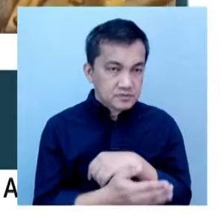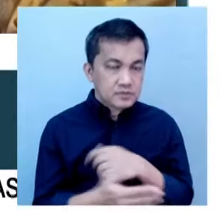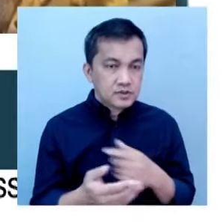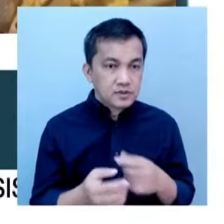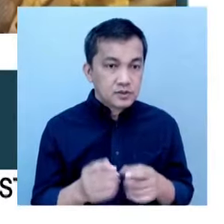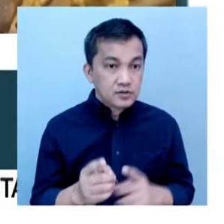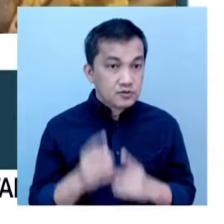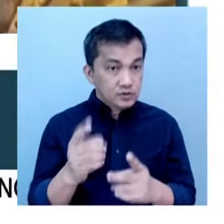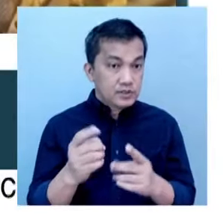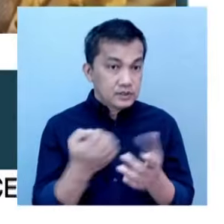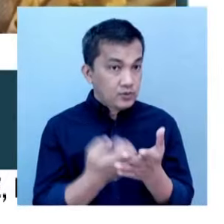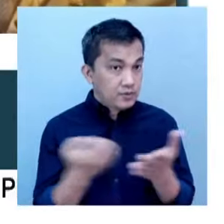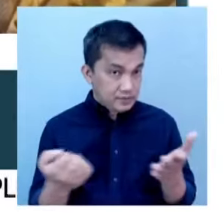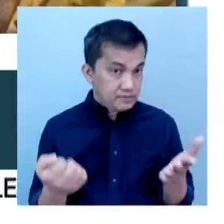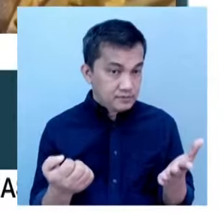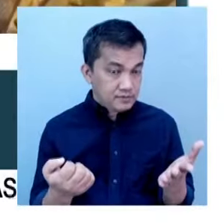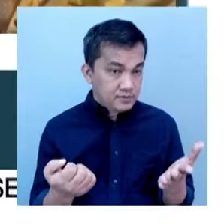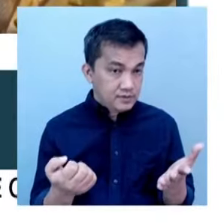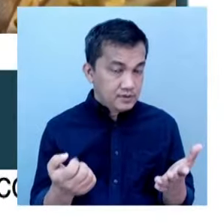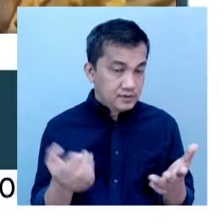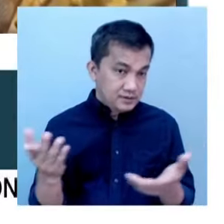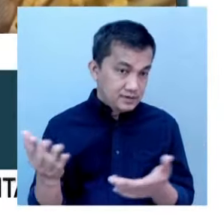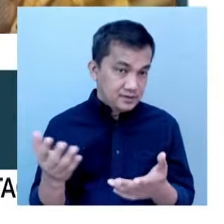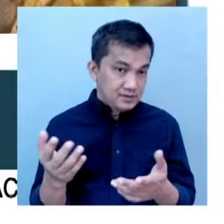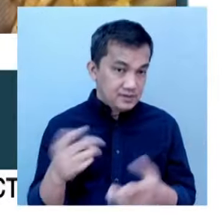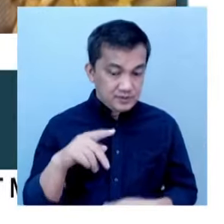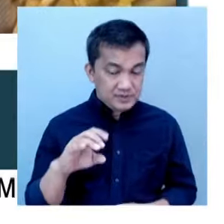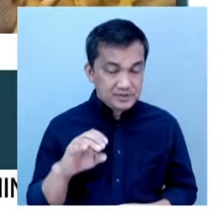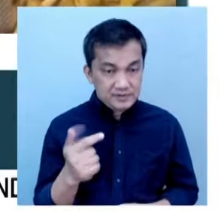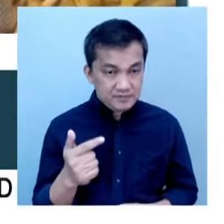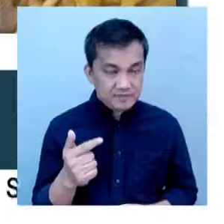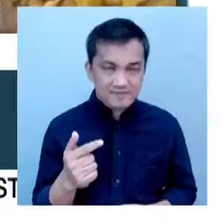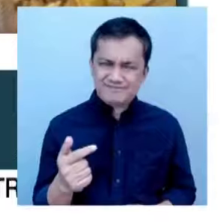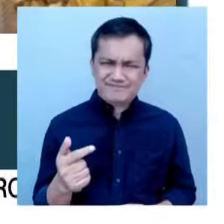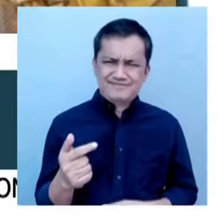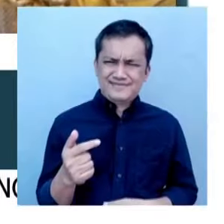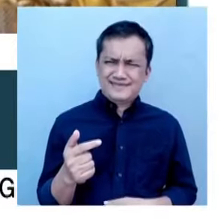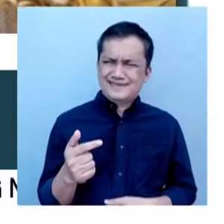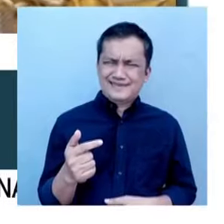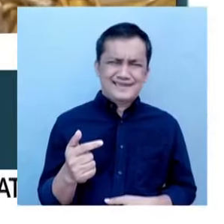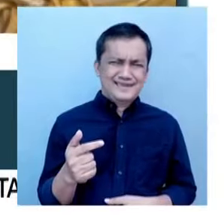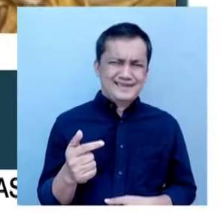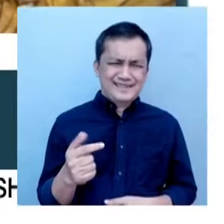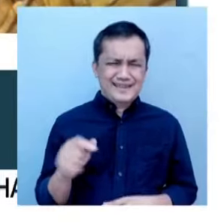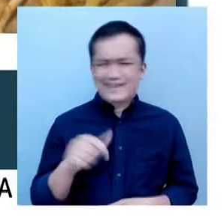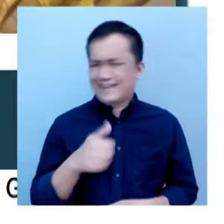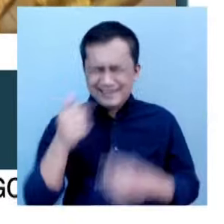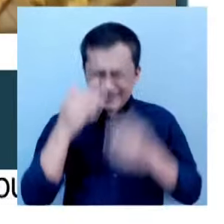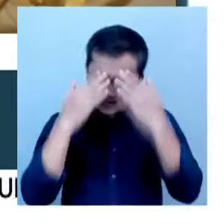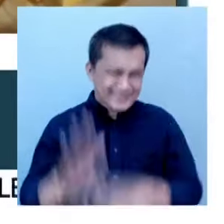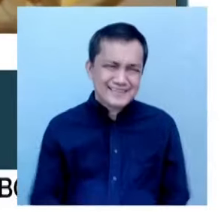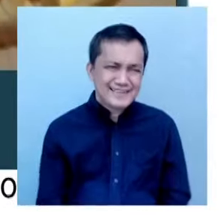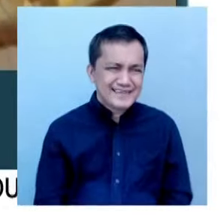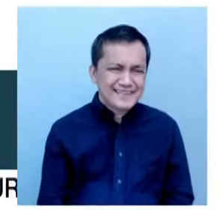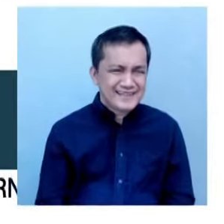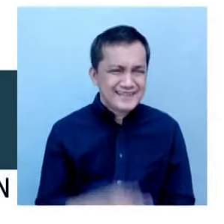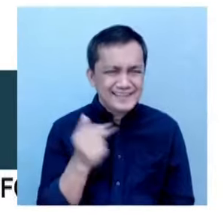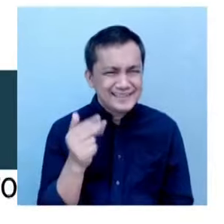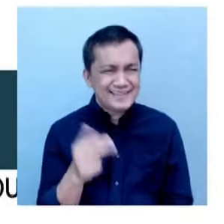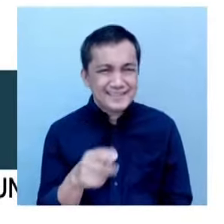donate equipment to the Philippine Coast Guard. But more than that, I don't know. You're even laughing really, as you think about